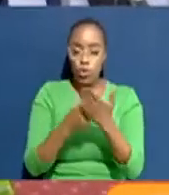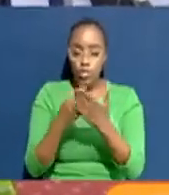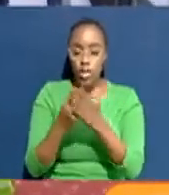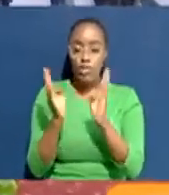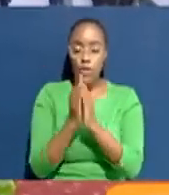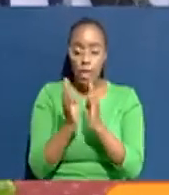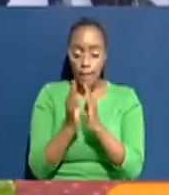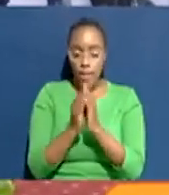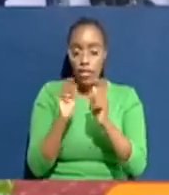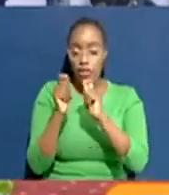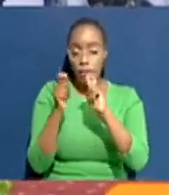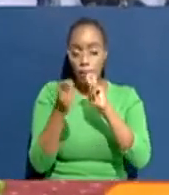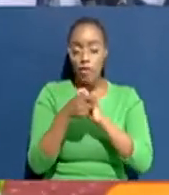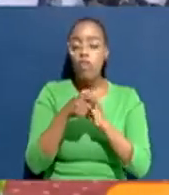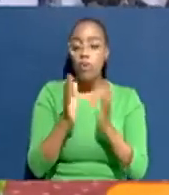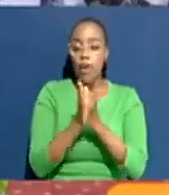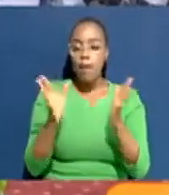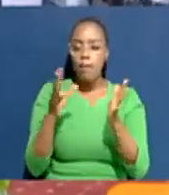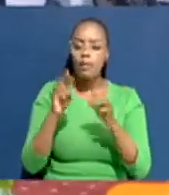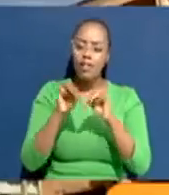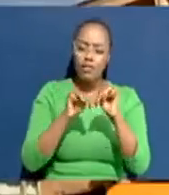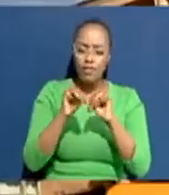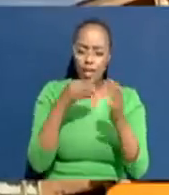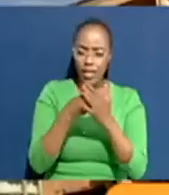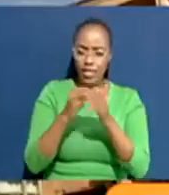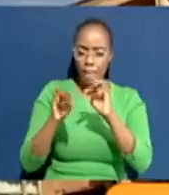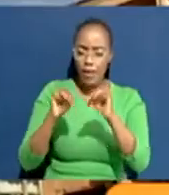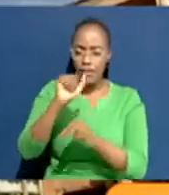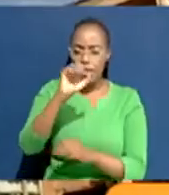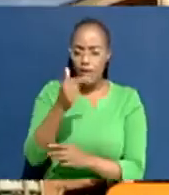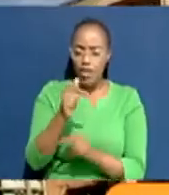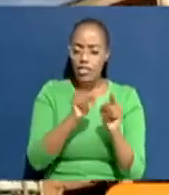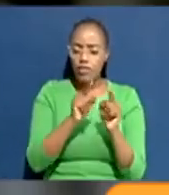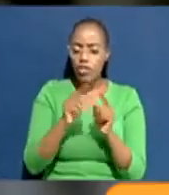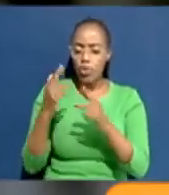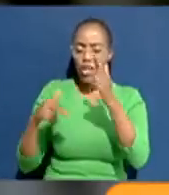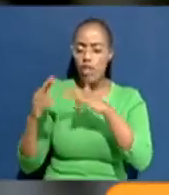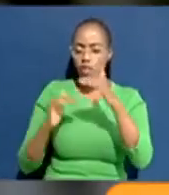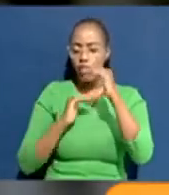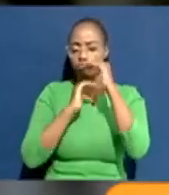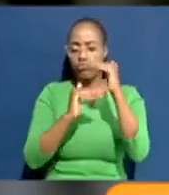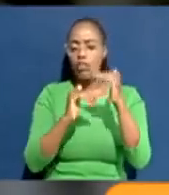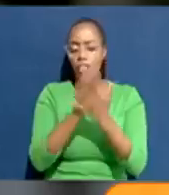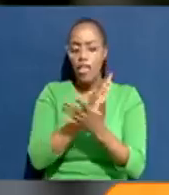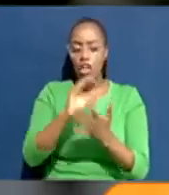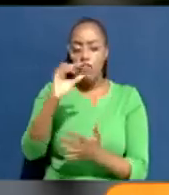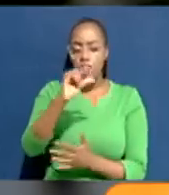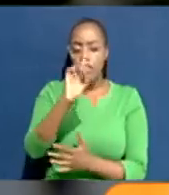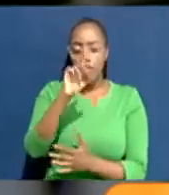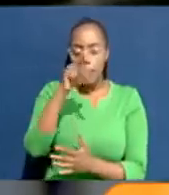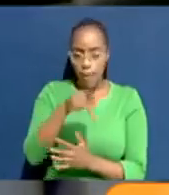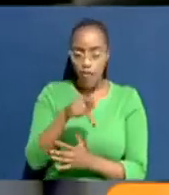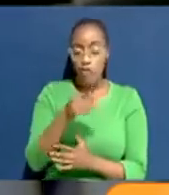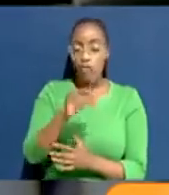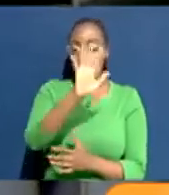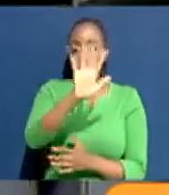meeting was an amendment to the Public Finance Management Act to review the debt ceiling and peg it on a share of the GDP at the rate